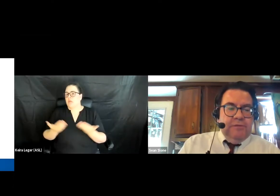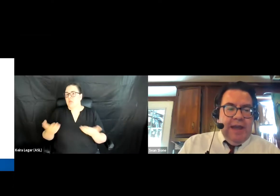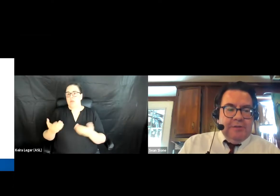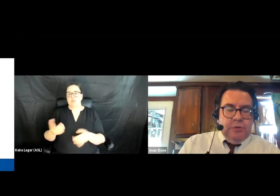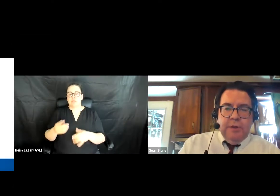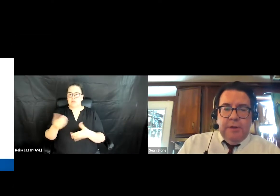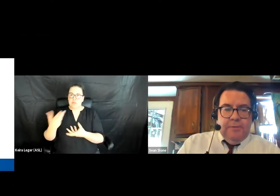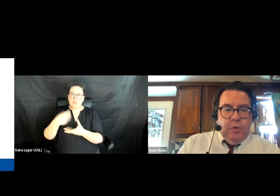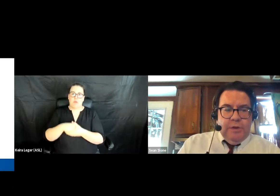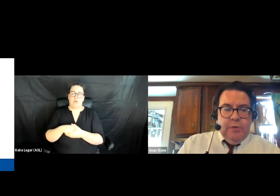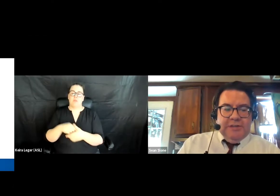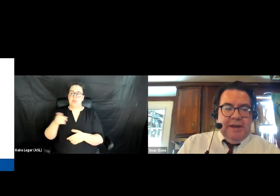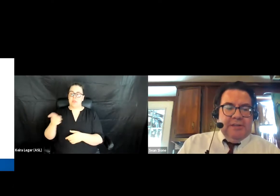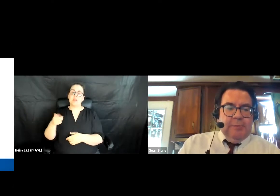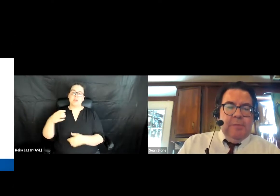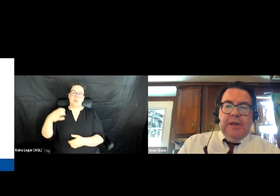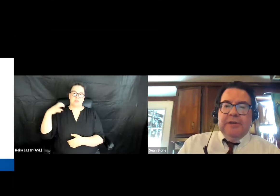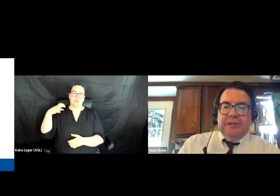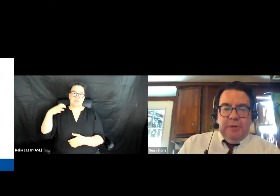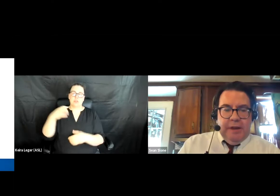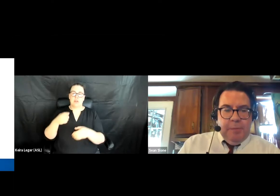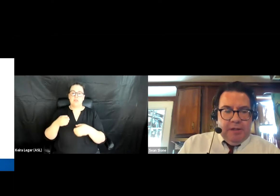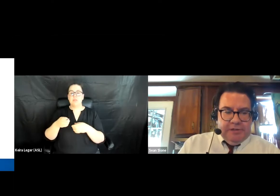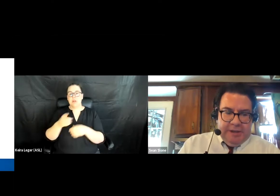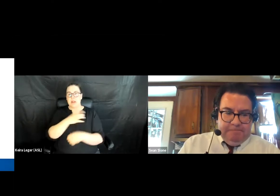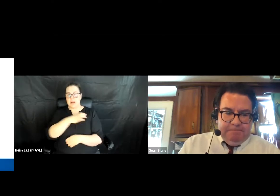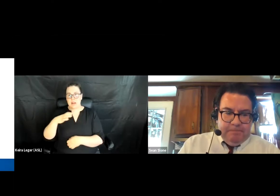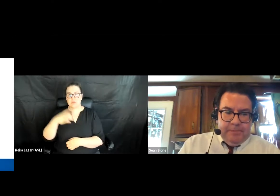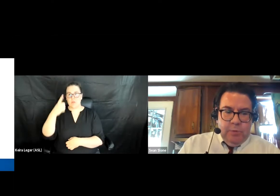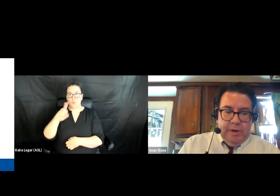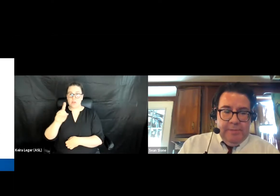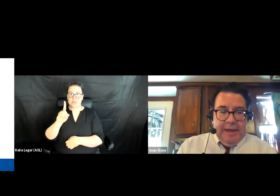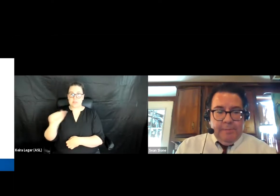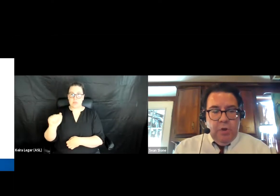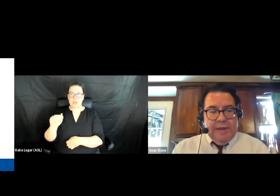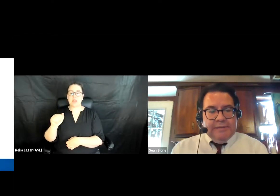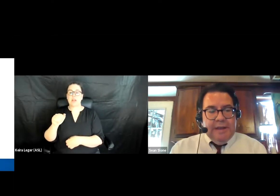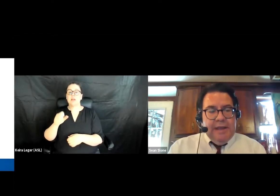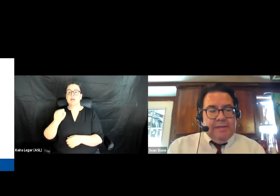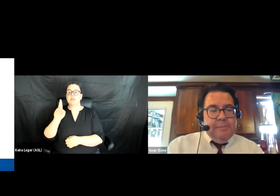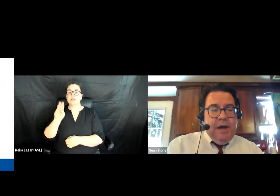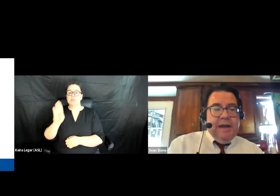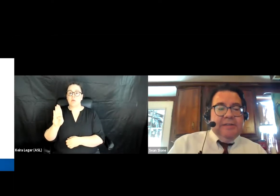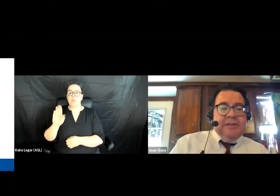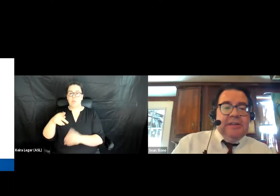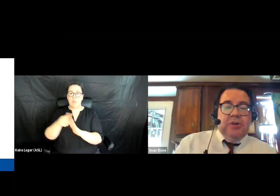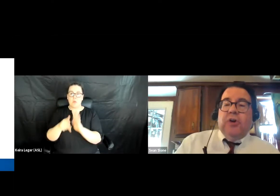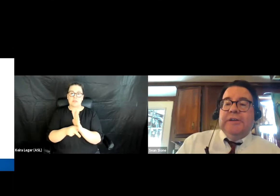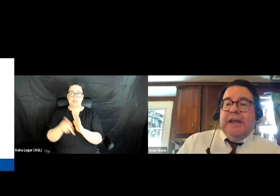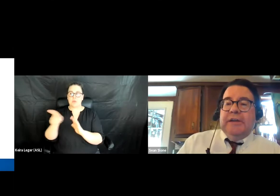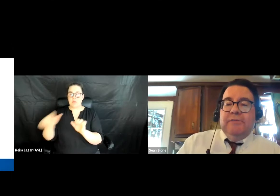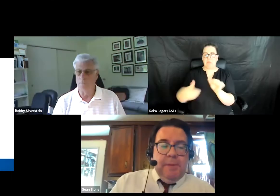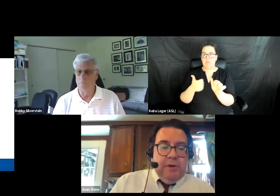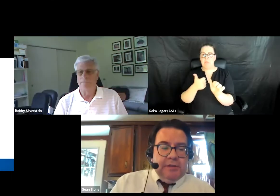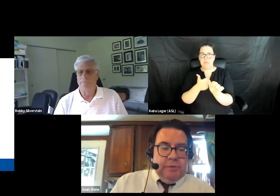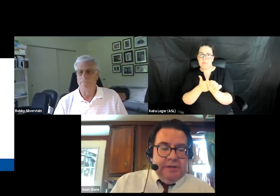and chief counsel for a U.S. Senate subcommittee on disability policy, where he became known as the behind-the-scenes